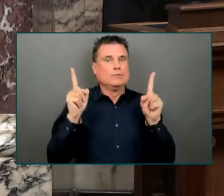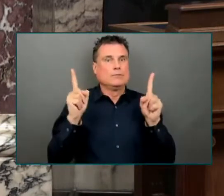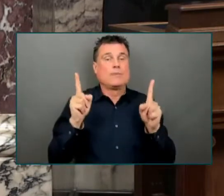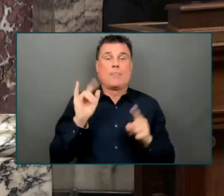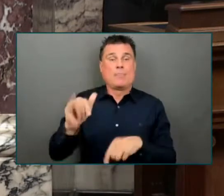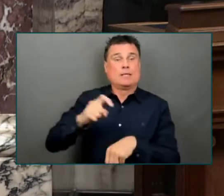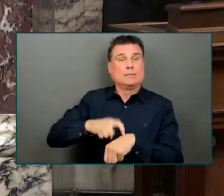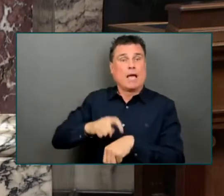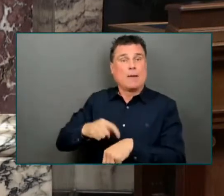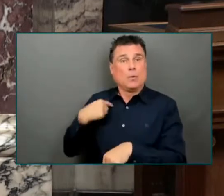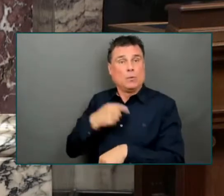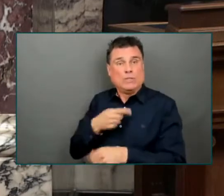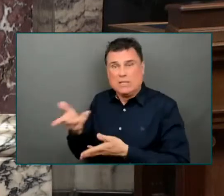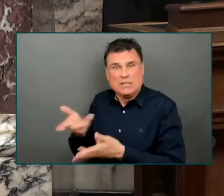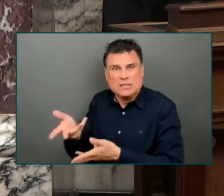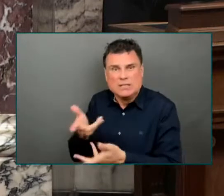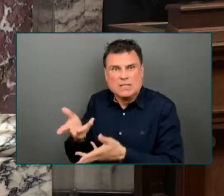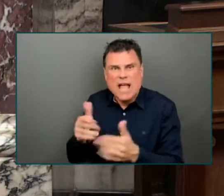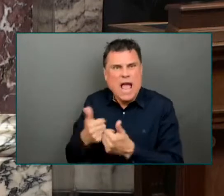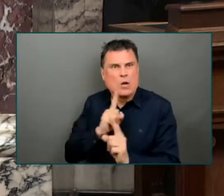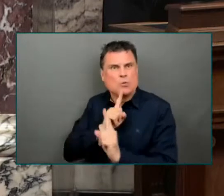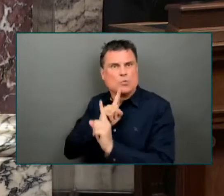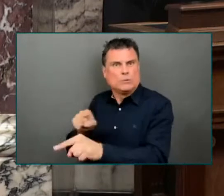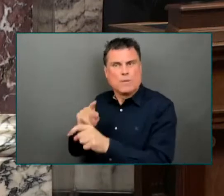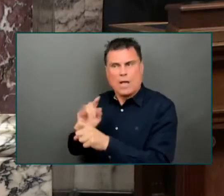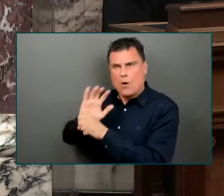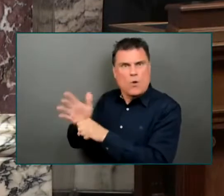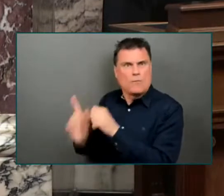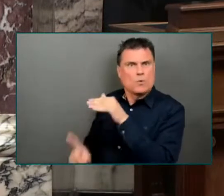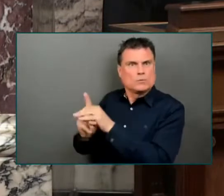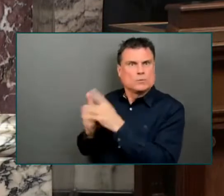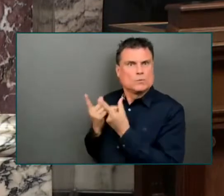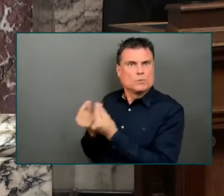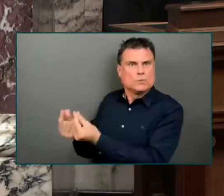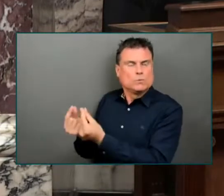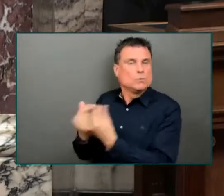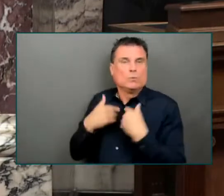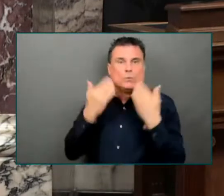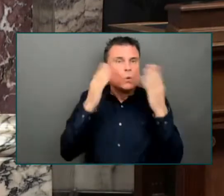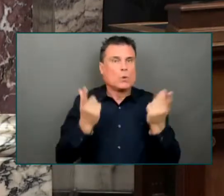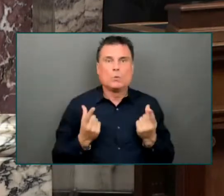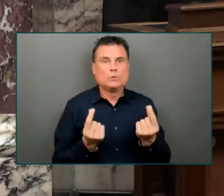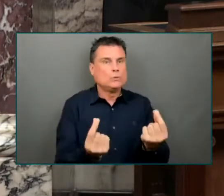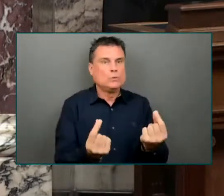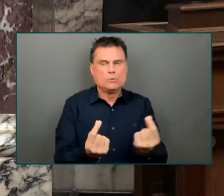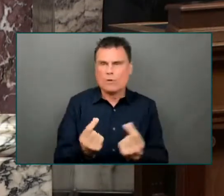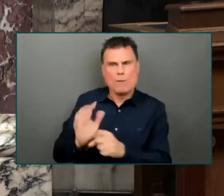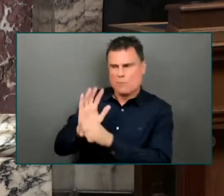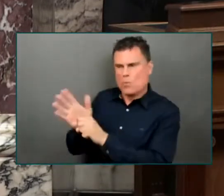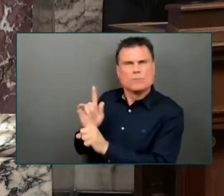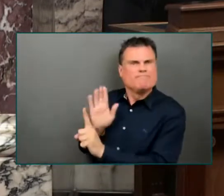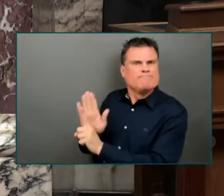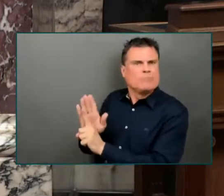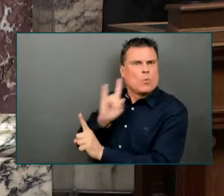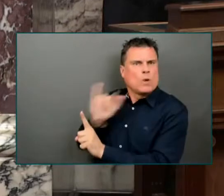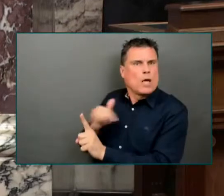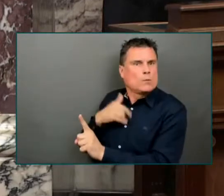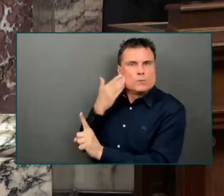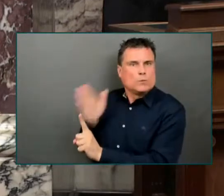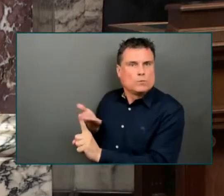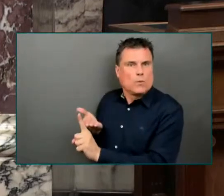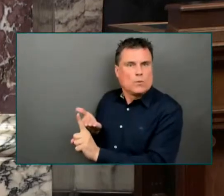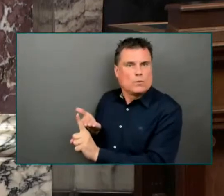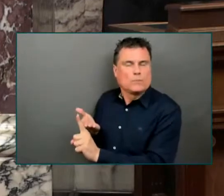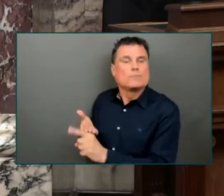COVID-19. From day one, our government has had people's backs, and that will never